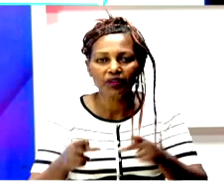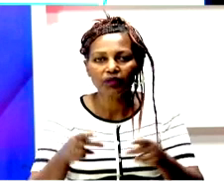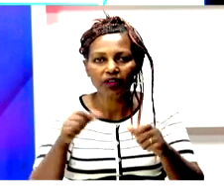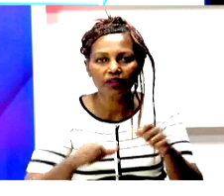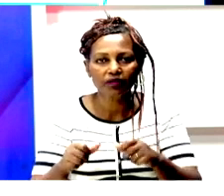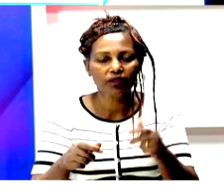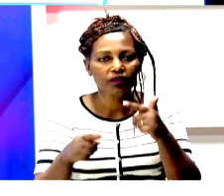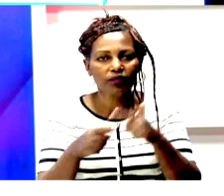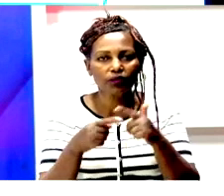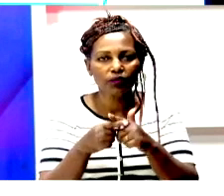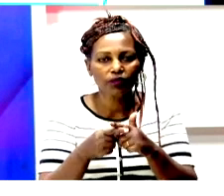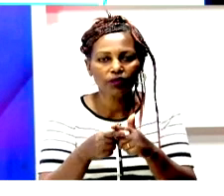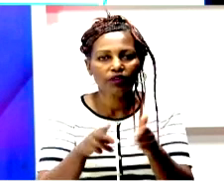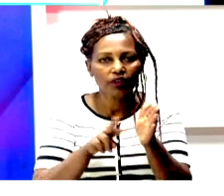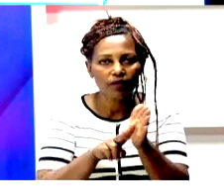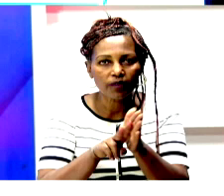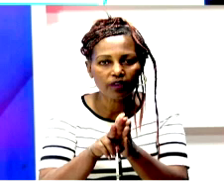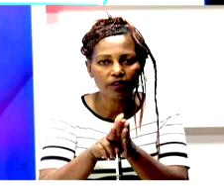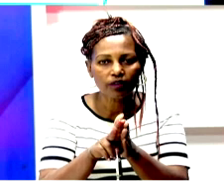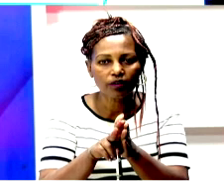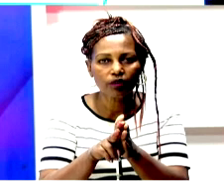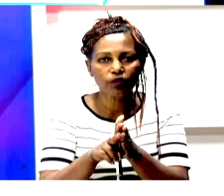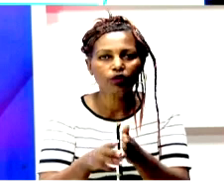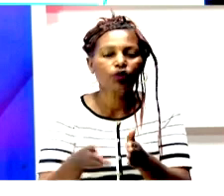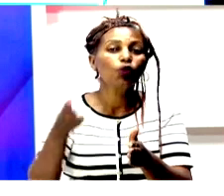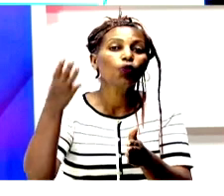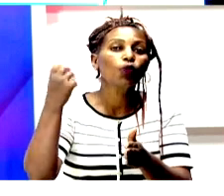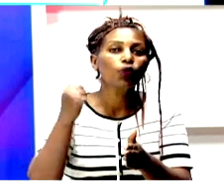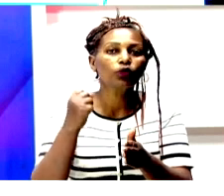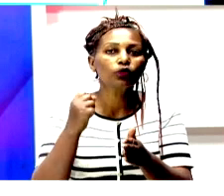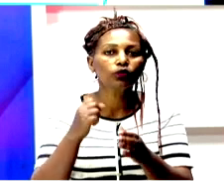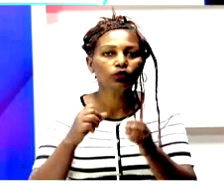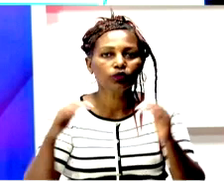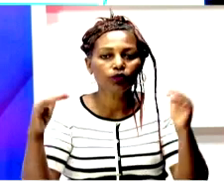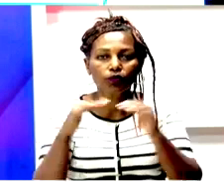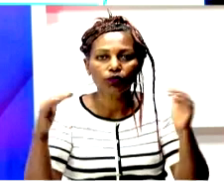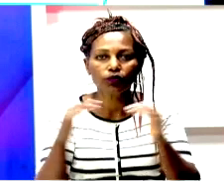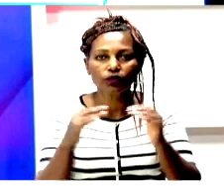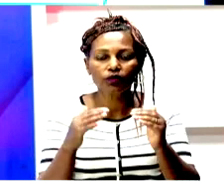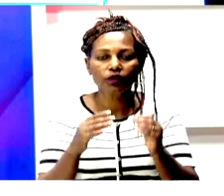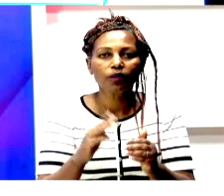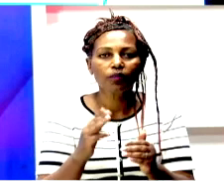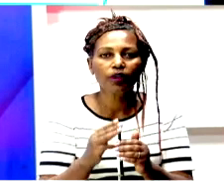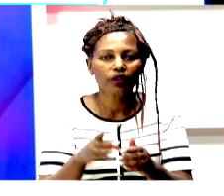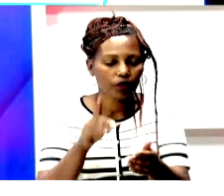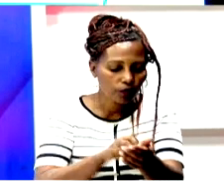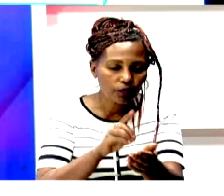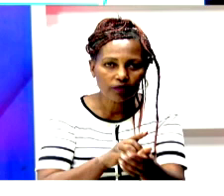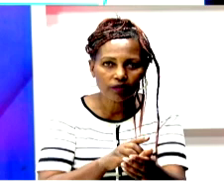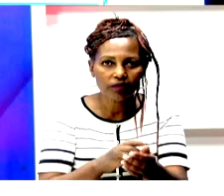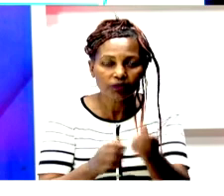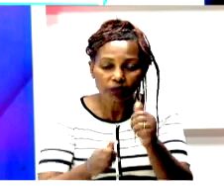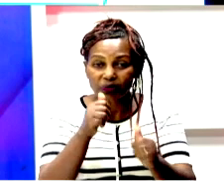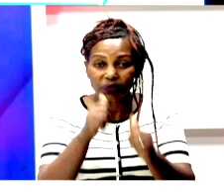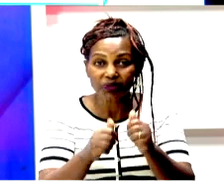the virus was fought by doctors. Is it active or passive? Three,